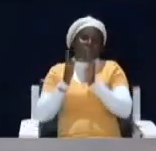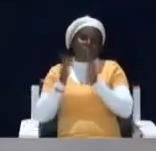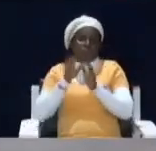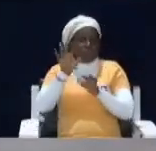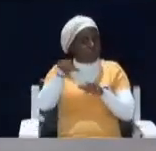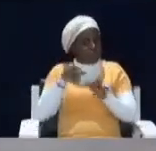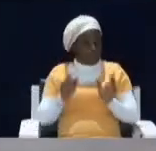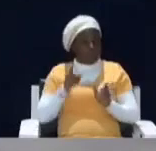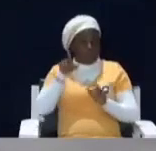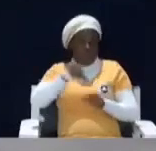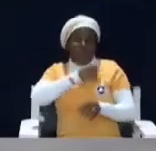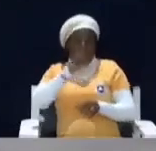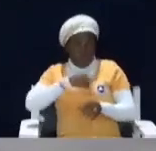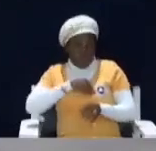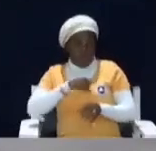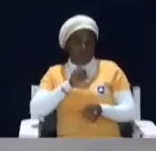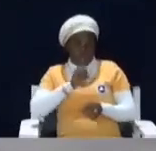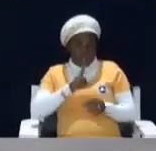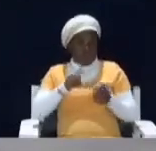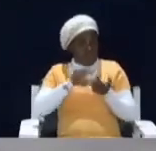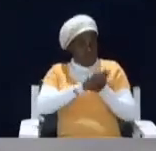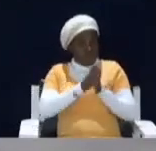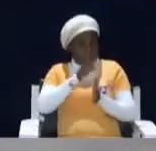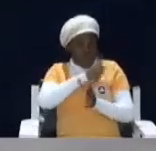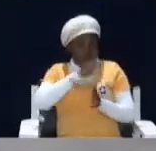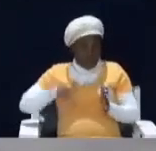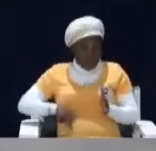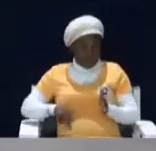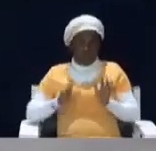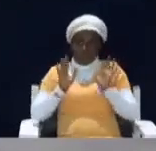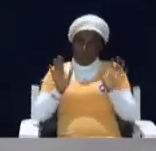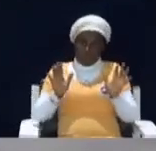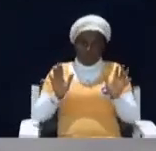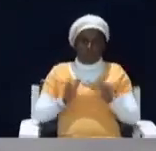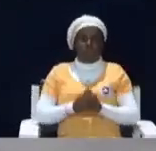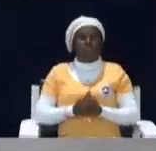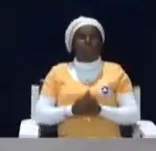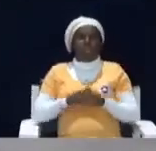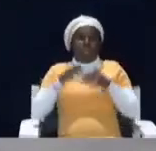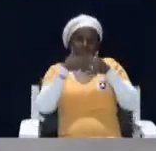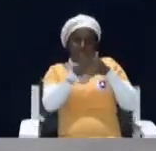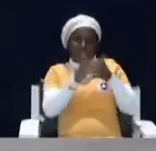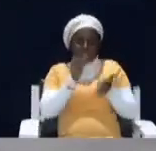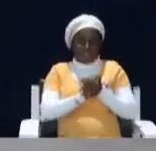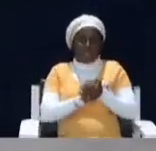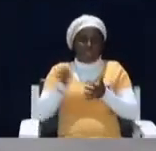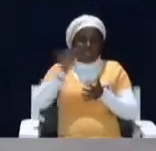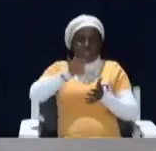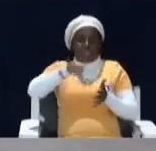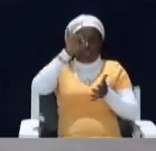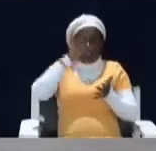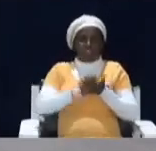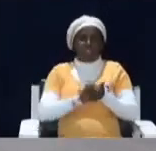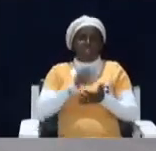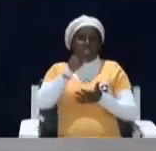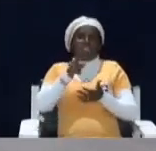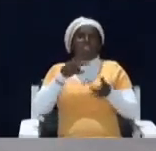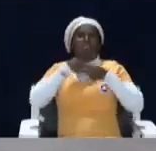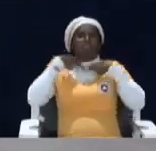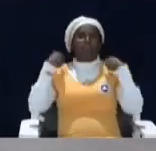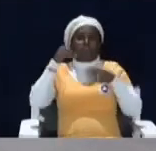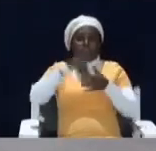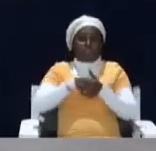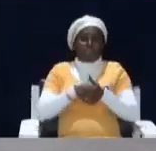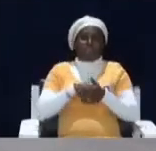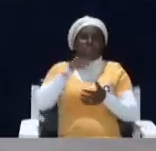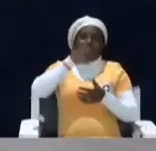okay, you were qualified. Short, no sooner than that was done, they realized I was a pastor in Redeem, and